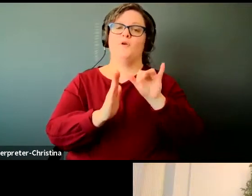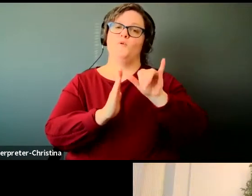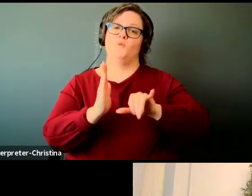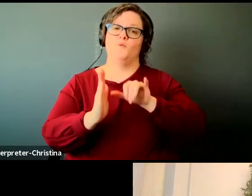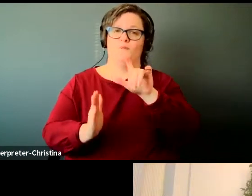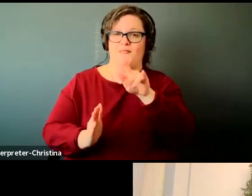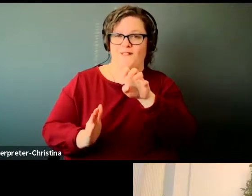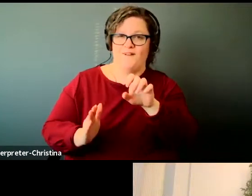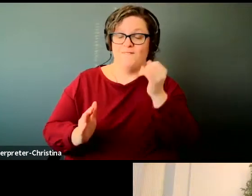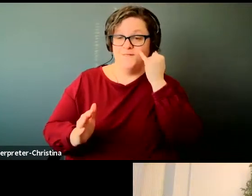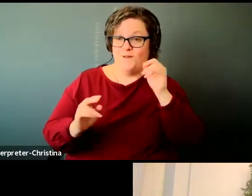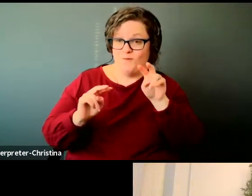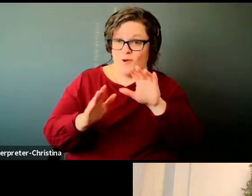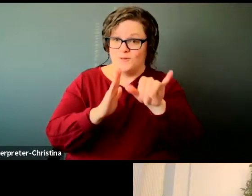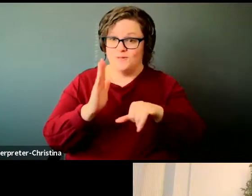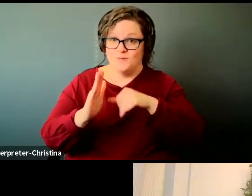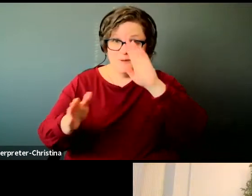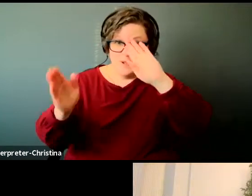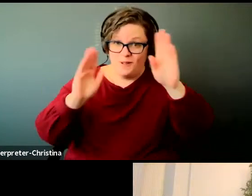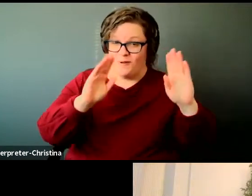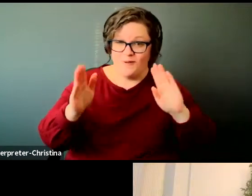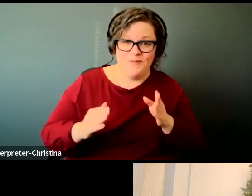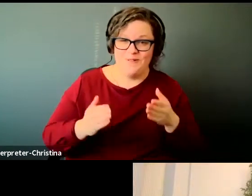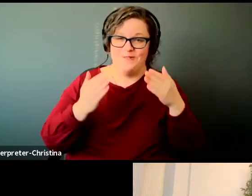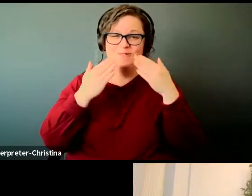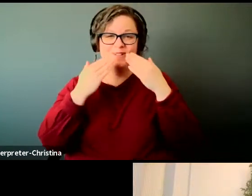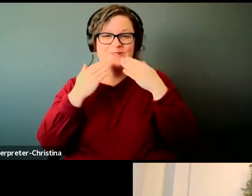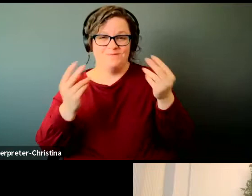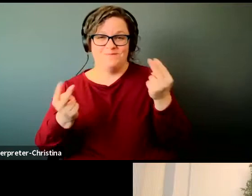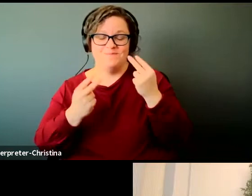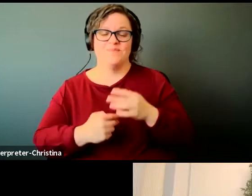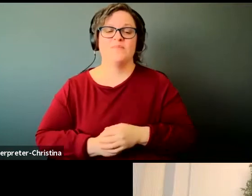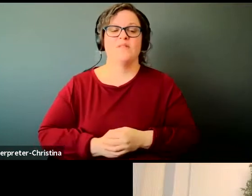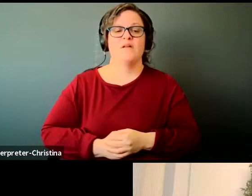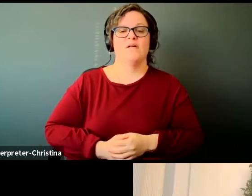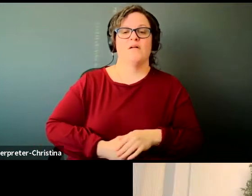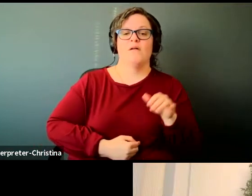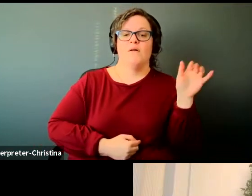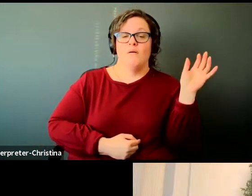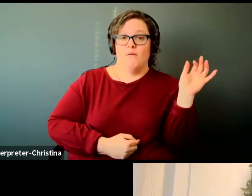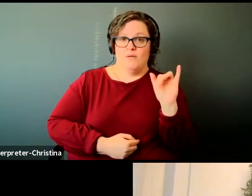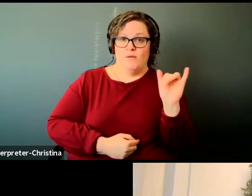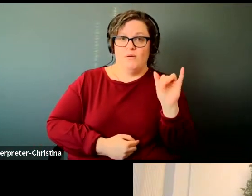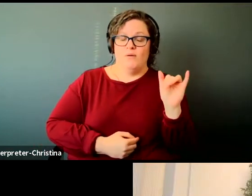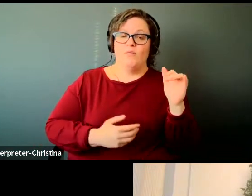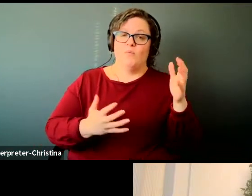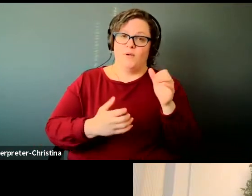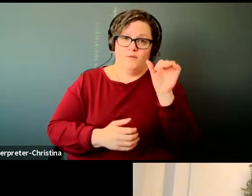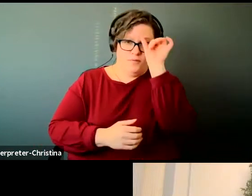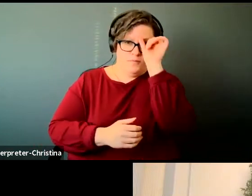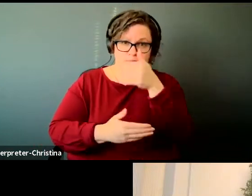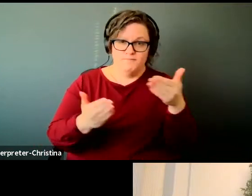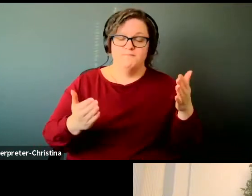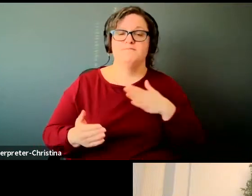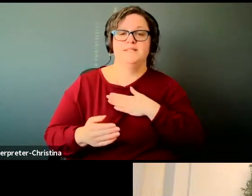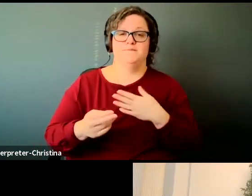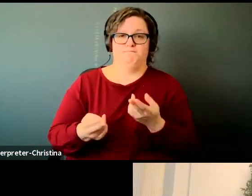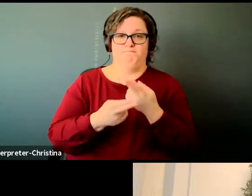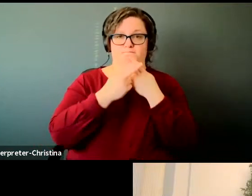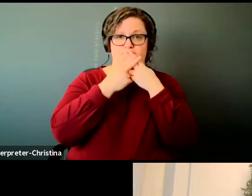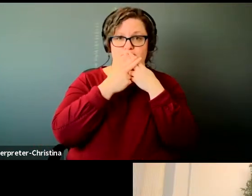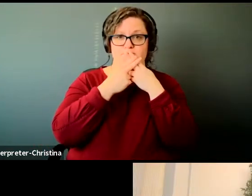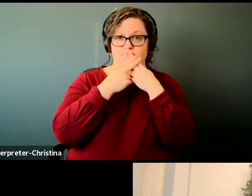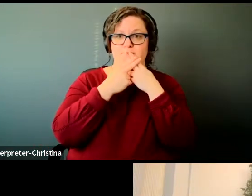Live. I see you, thanks for coming. I'm also reminding you to make sure that your audio is muted, which